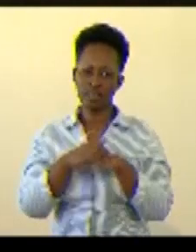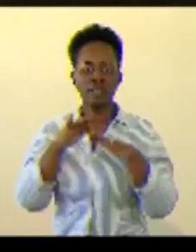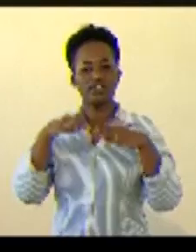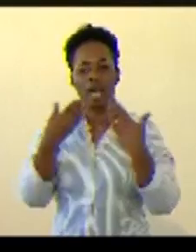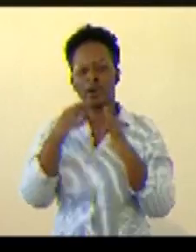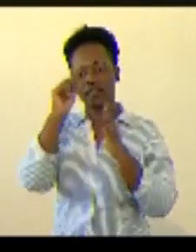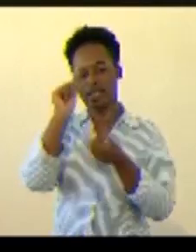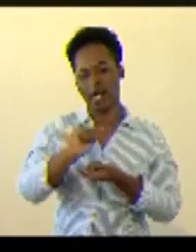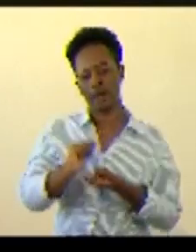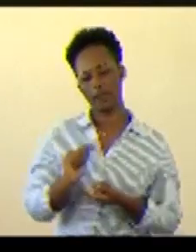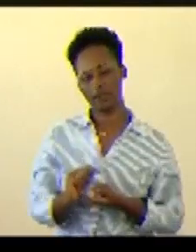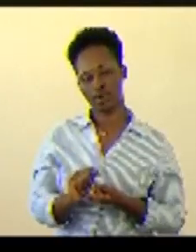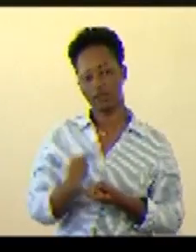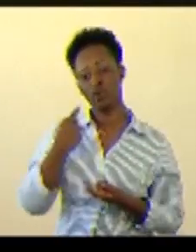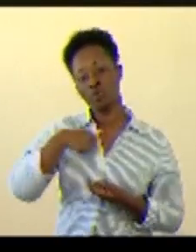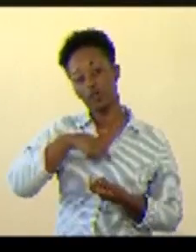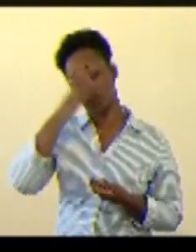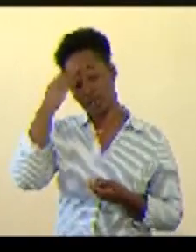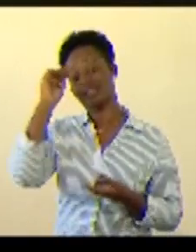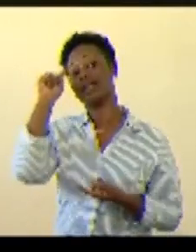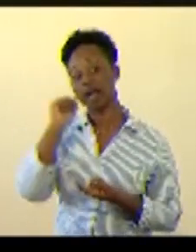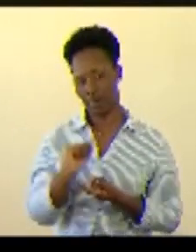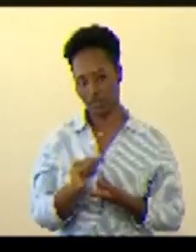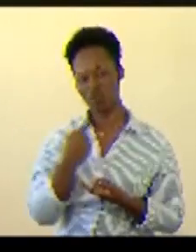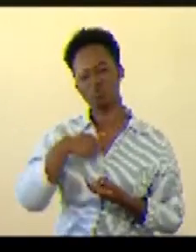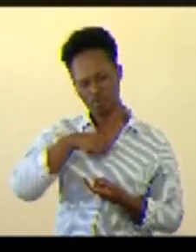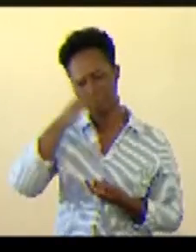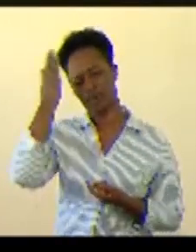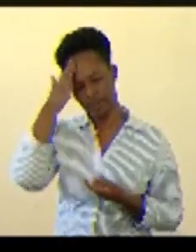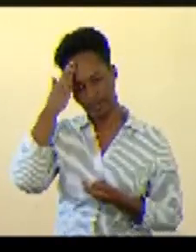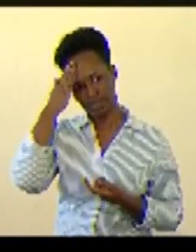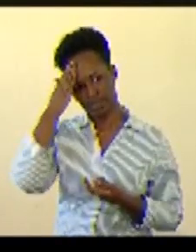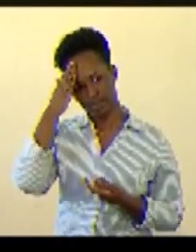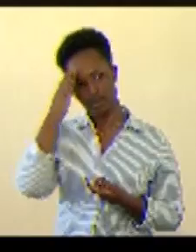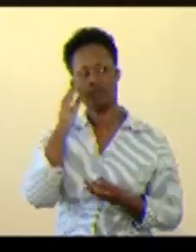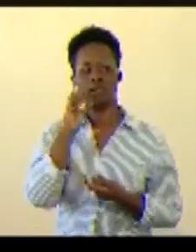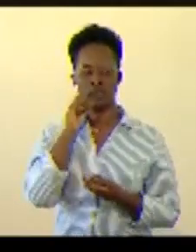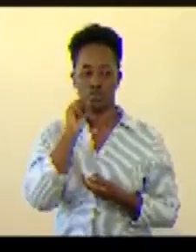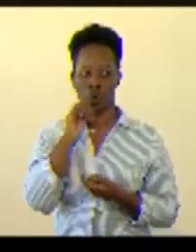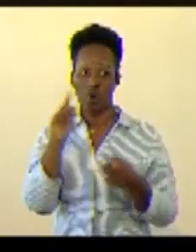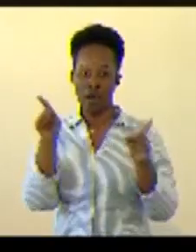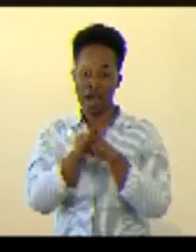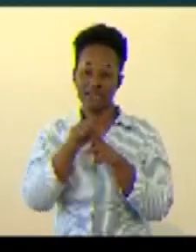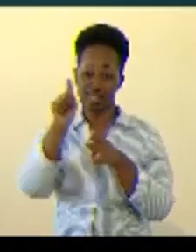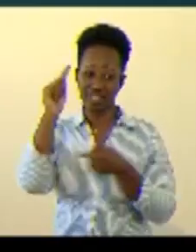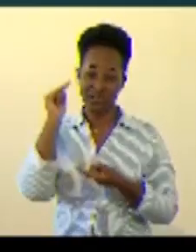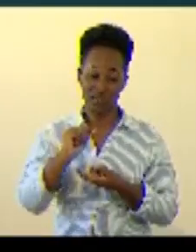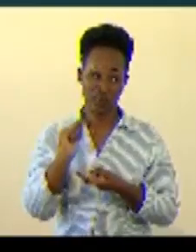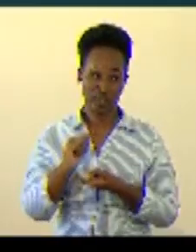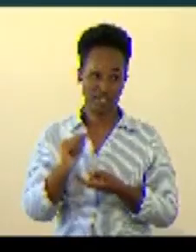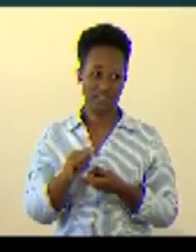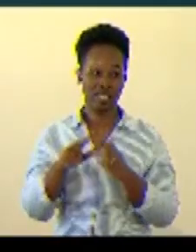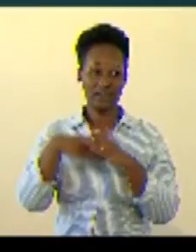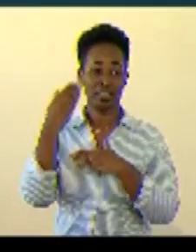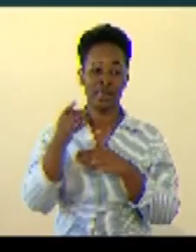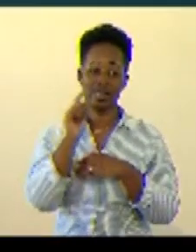it decreases? We know that it decreases. We know that. So as it decreases,